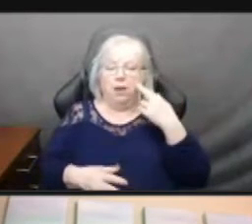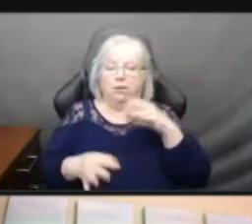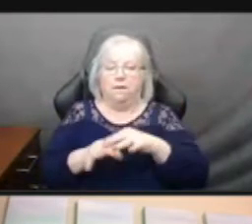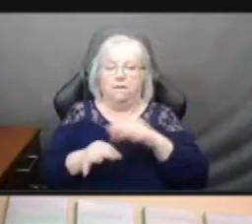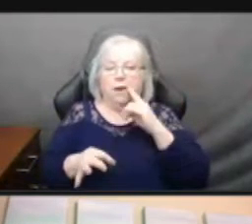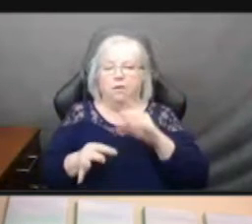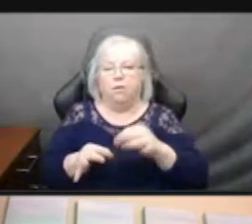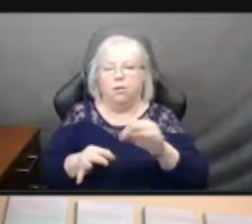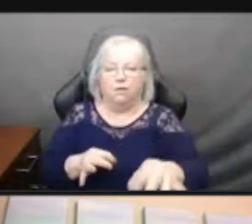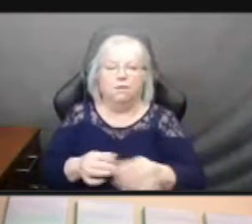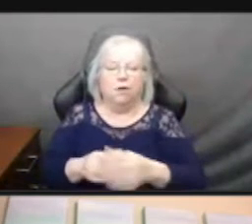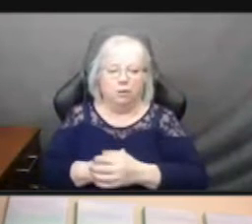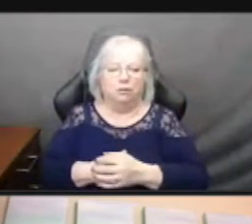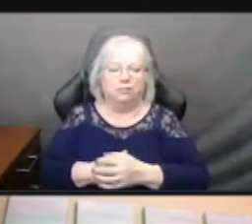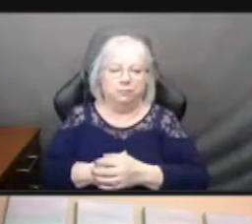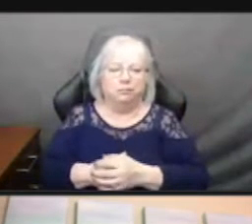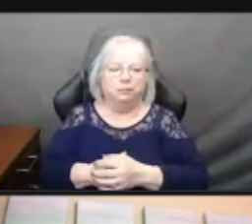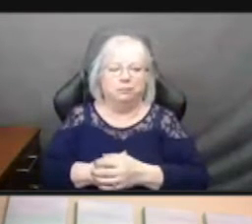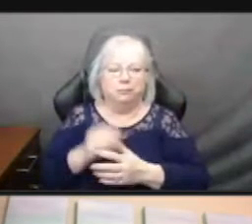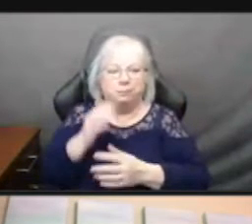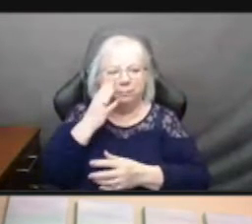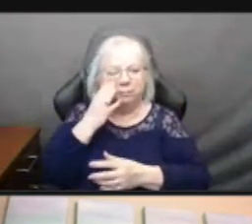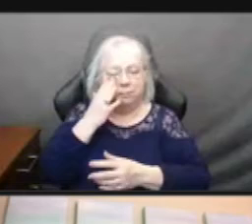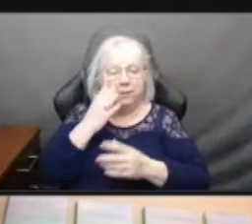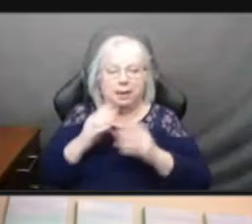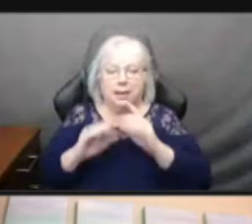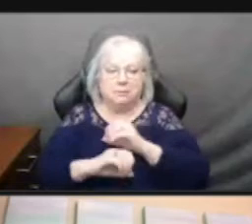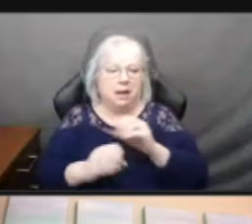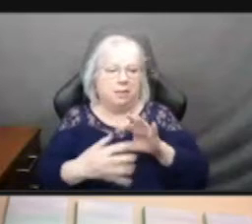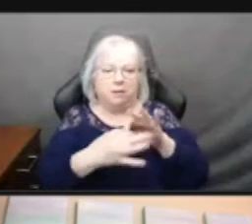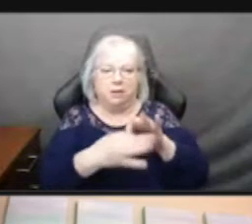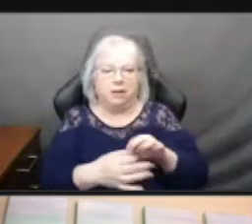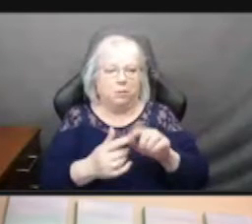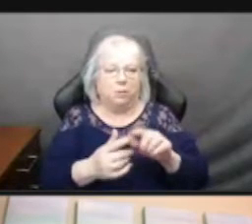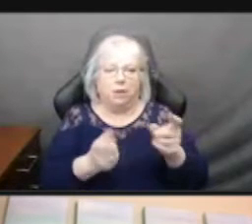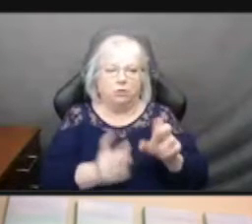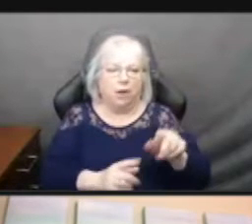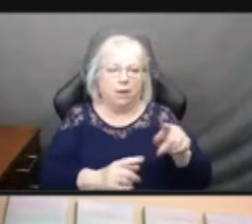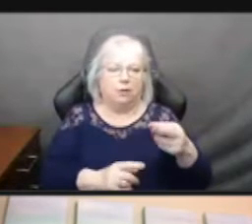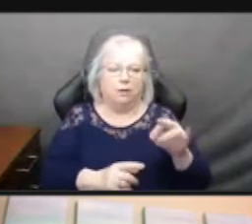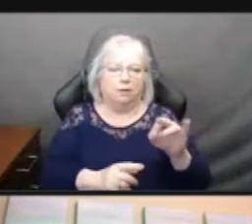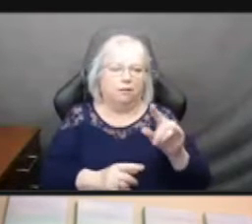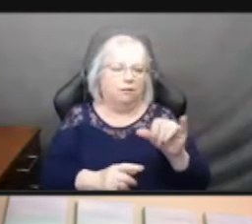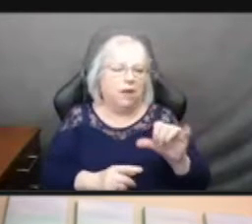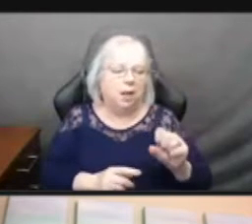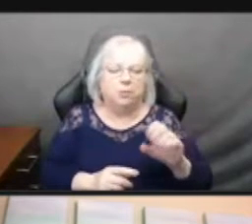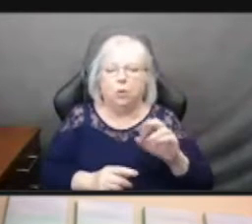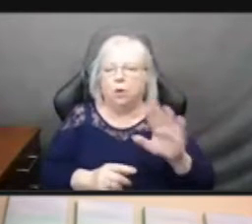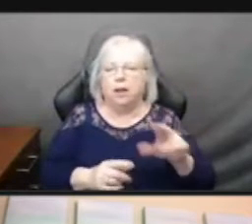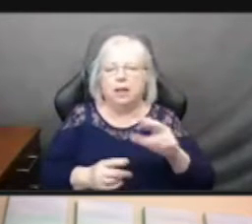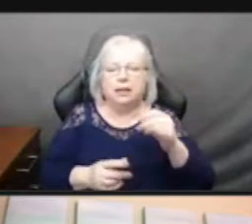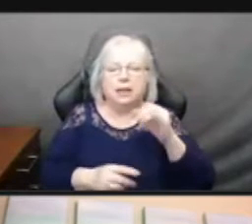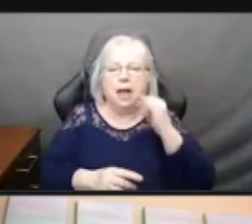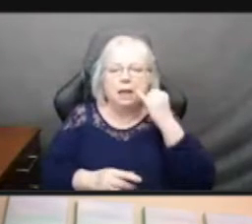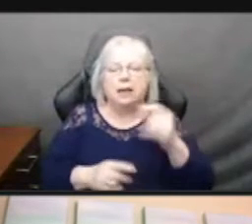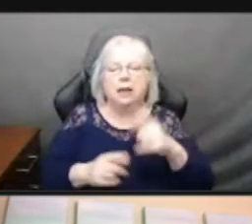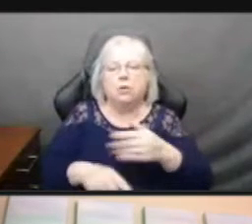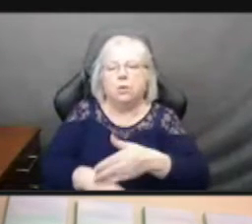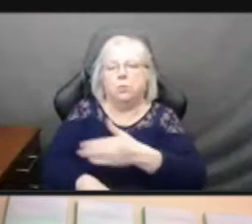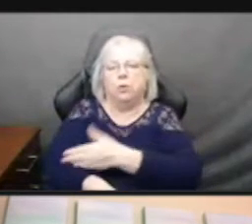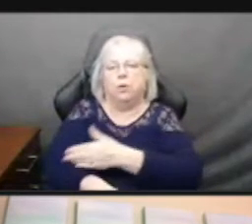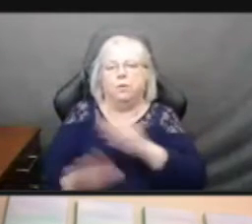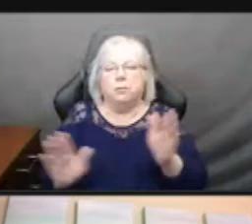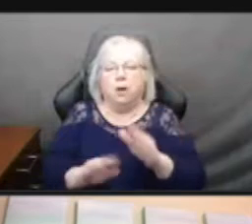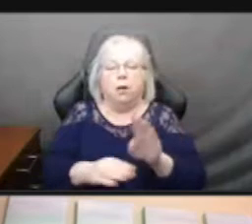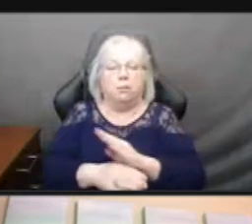as was requested. It has nothing to do with Director Phillips or his idea to improve small business. I'm all about